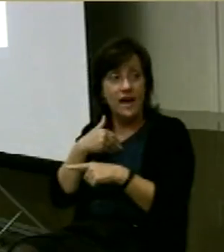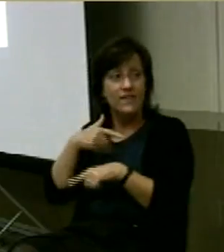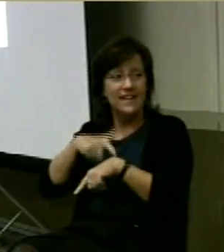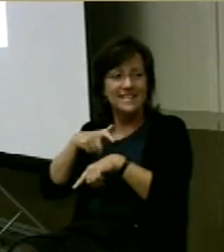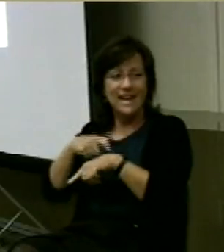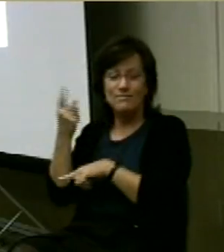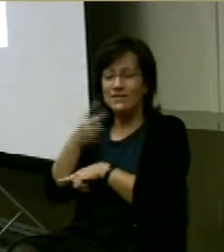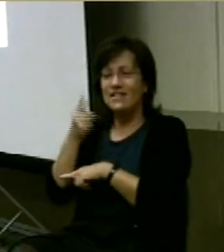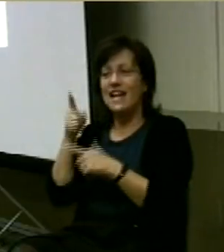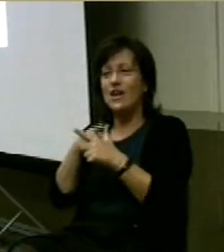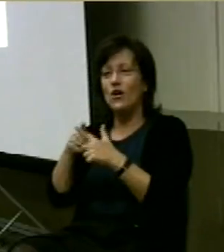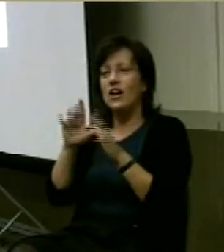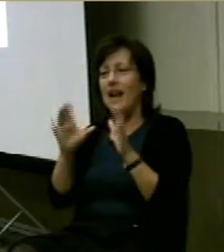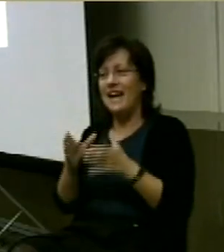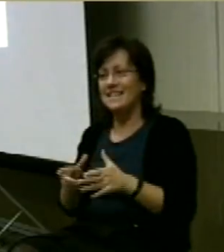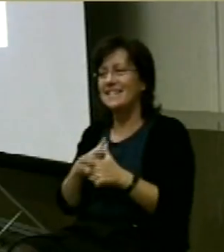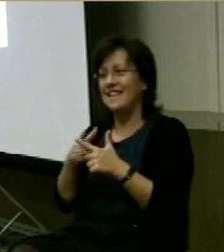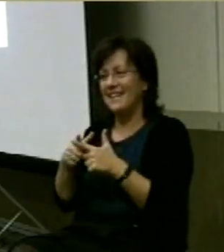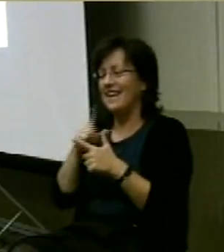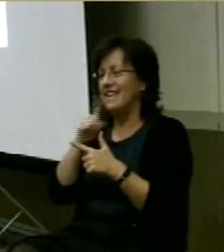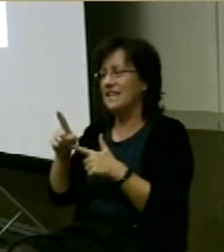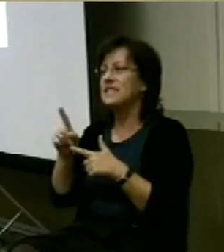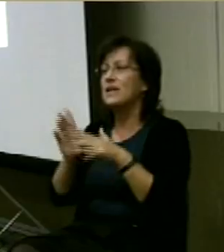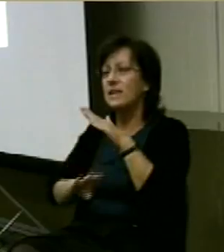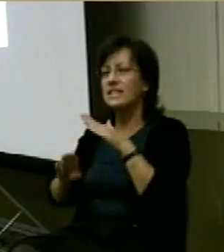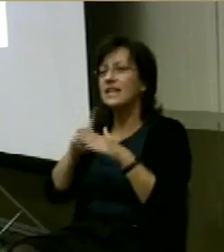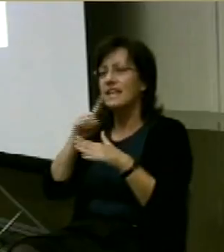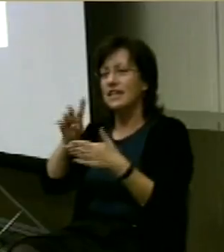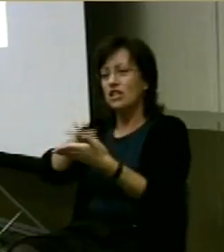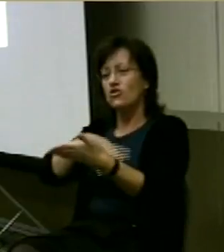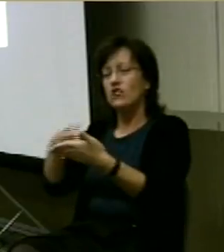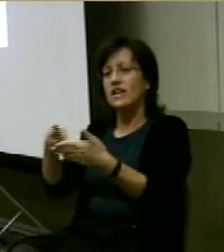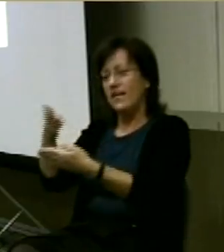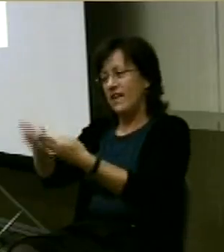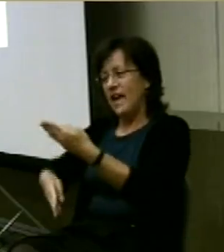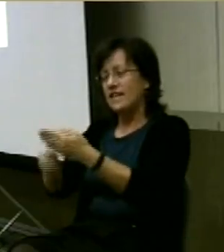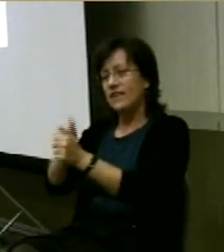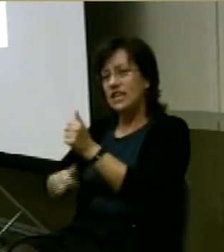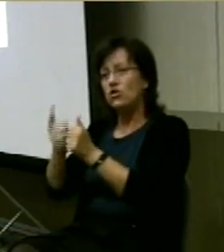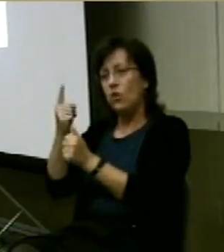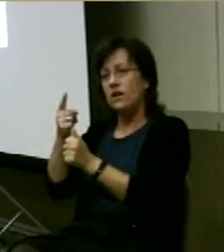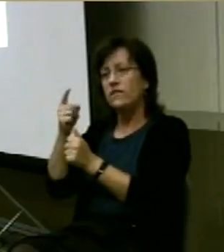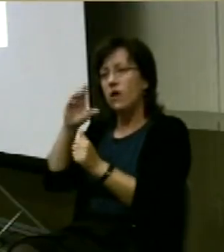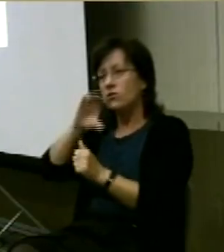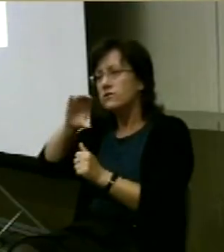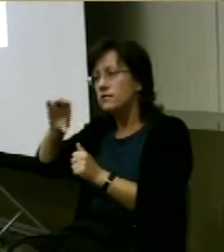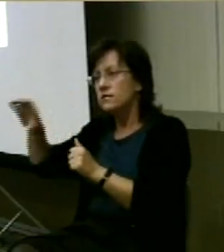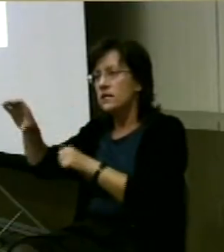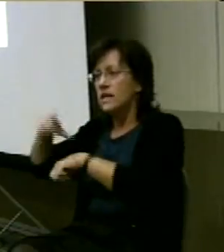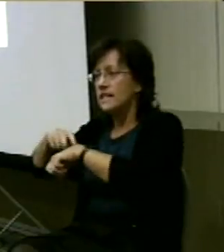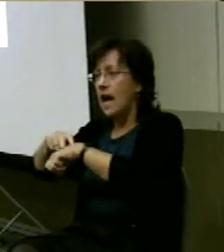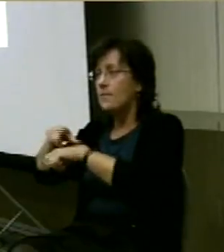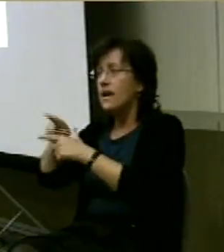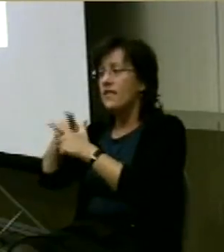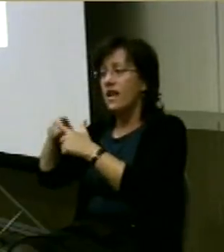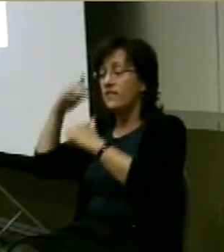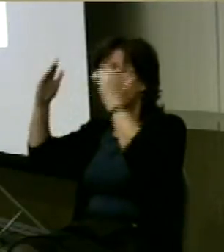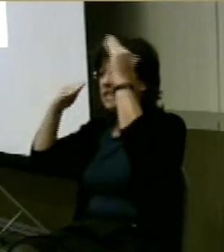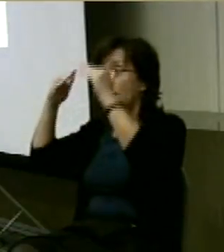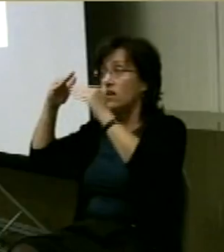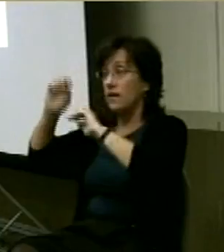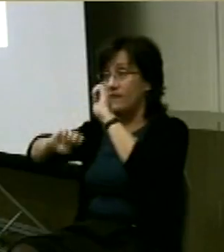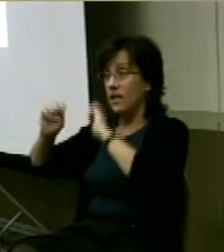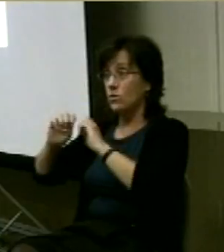the day or the classes, and it's basically a grid. At the end of each one of those chunks of time, the adult evaluates the